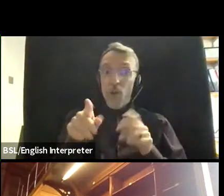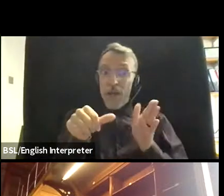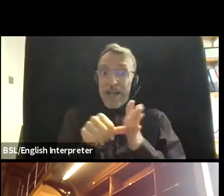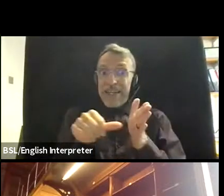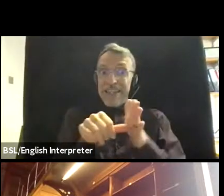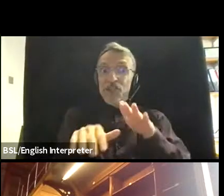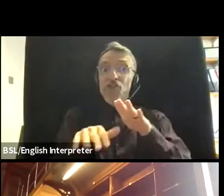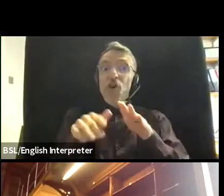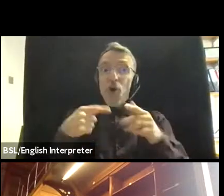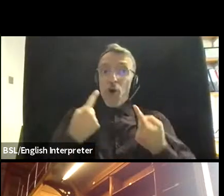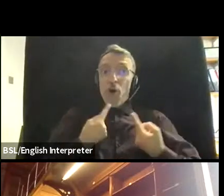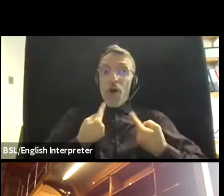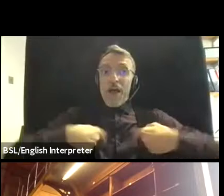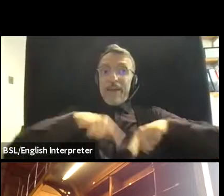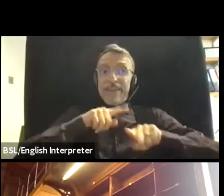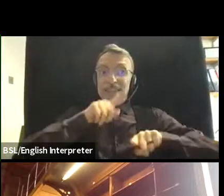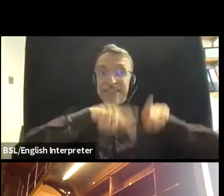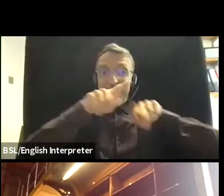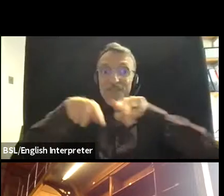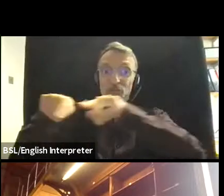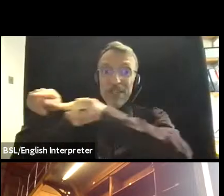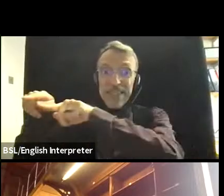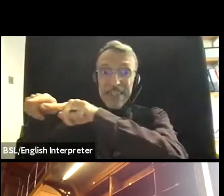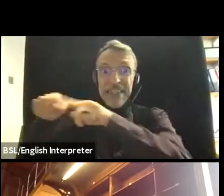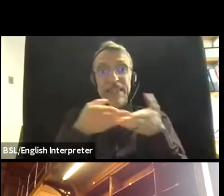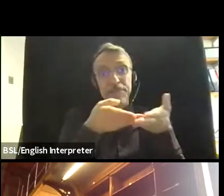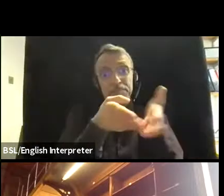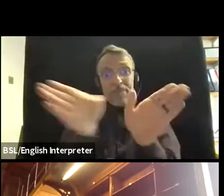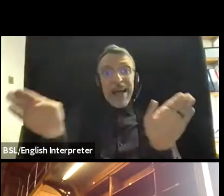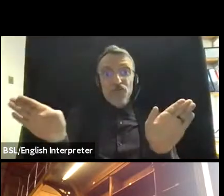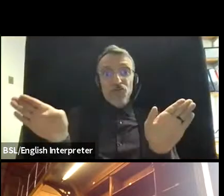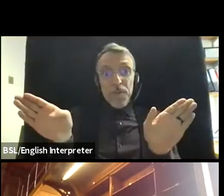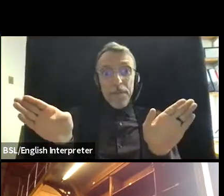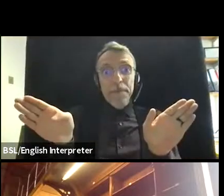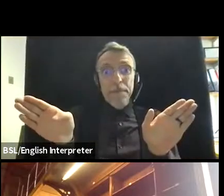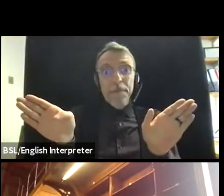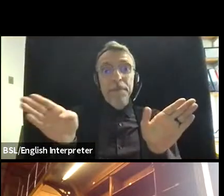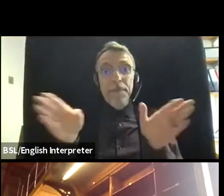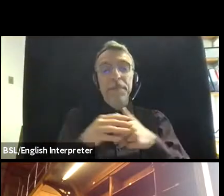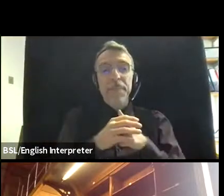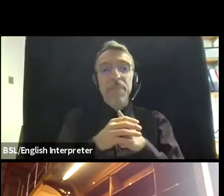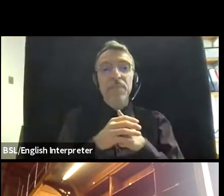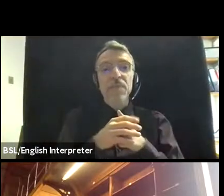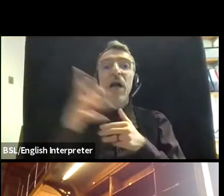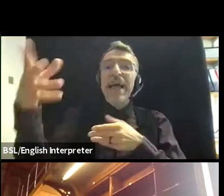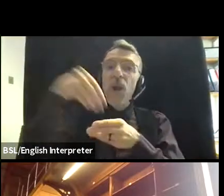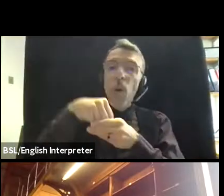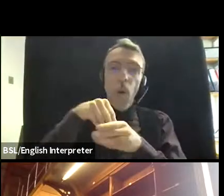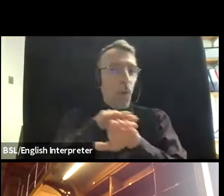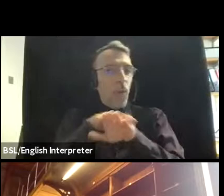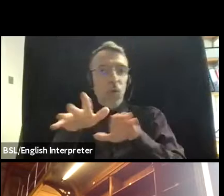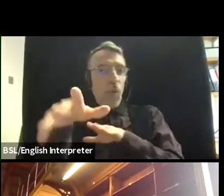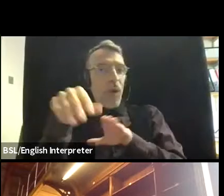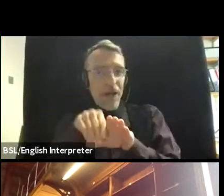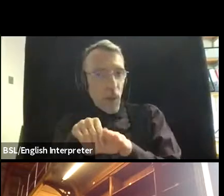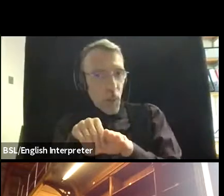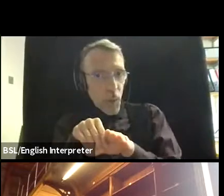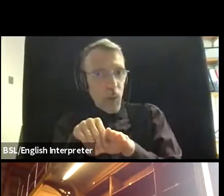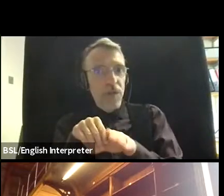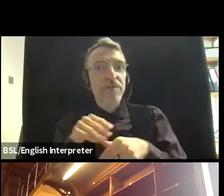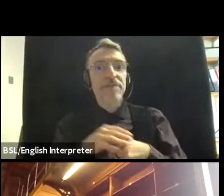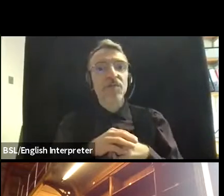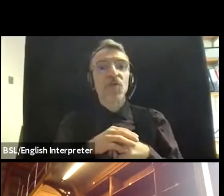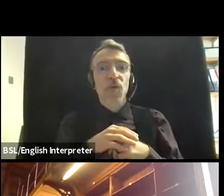being aware of the differences and the spectrum and being sensitive to that needs to be brought in,